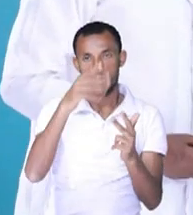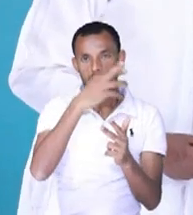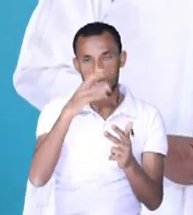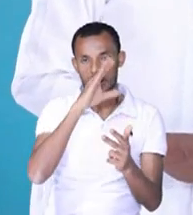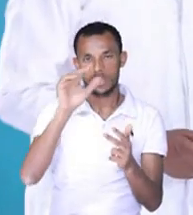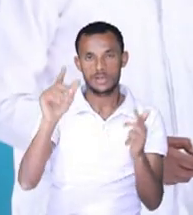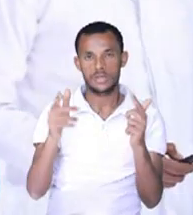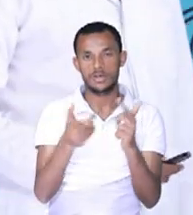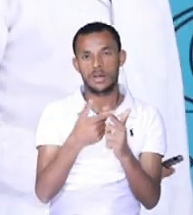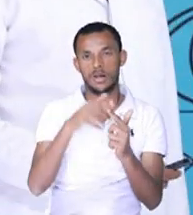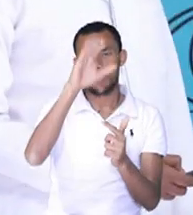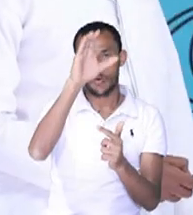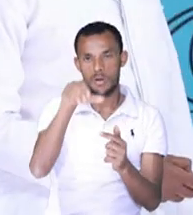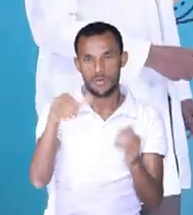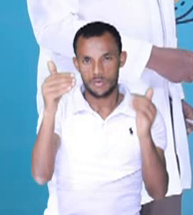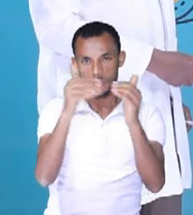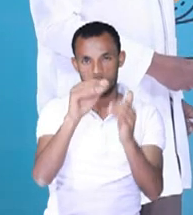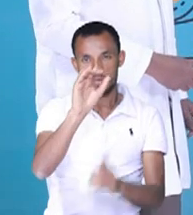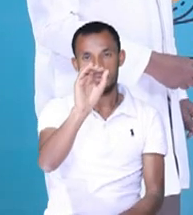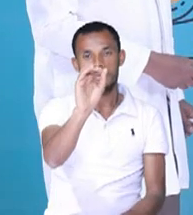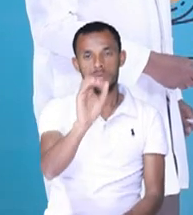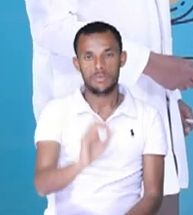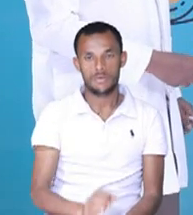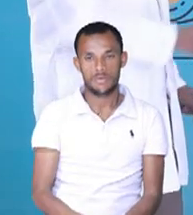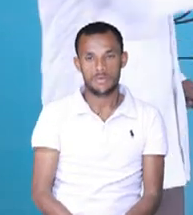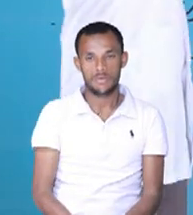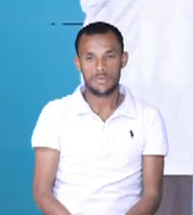column will be equal to 0.